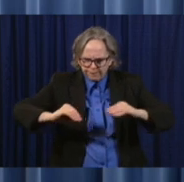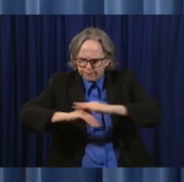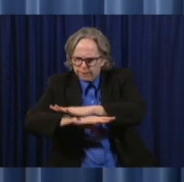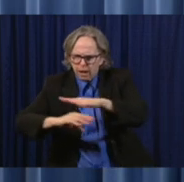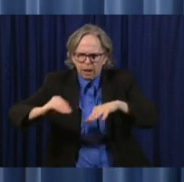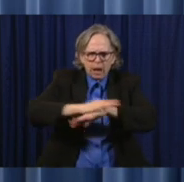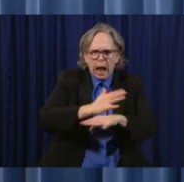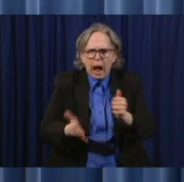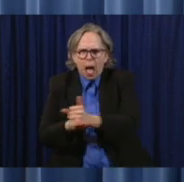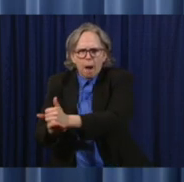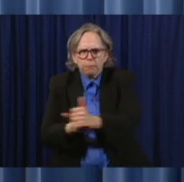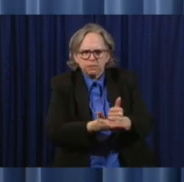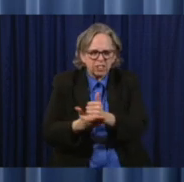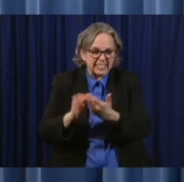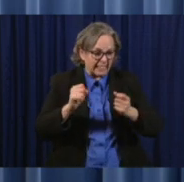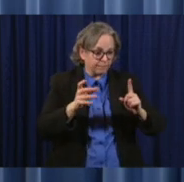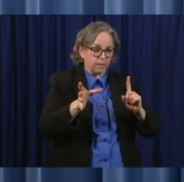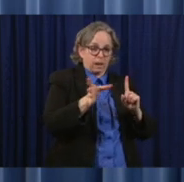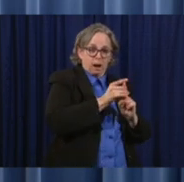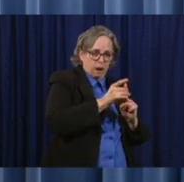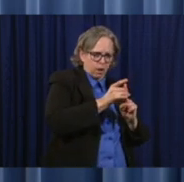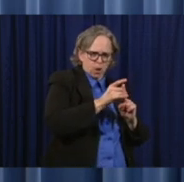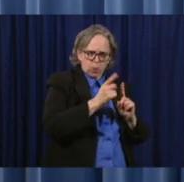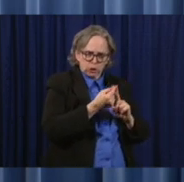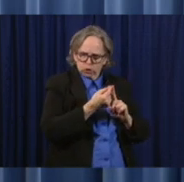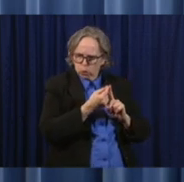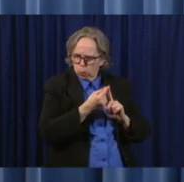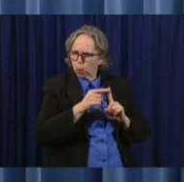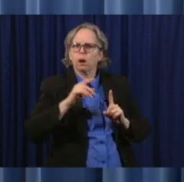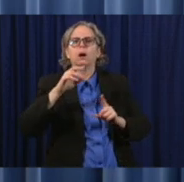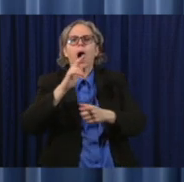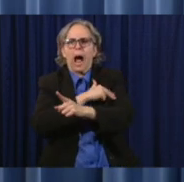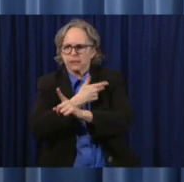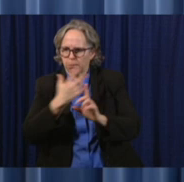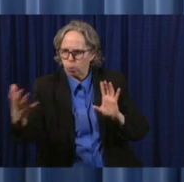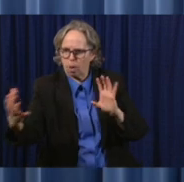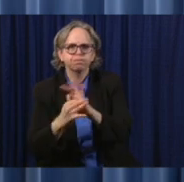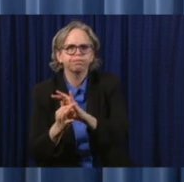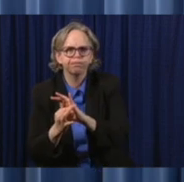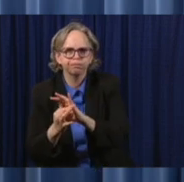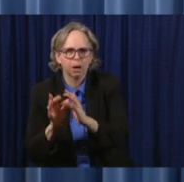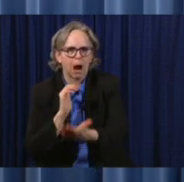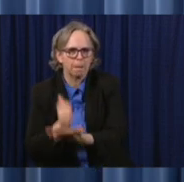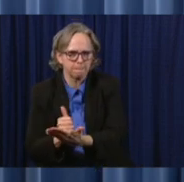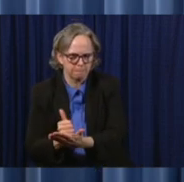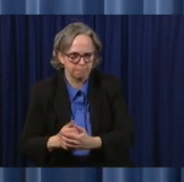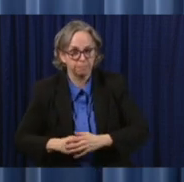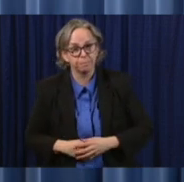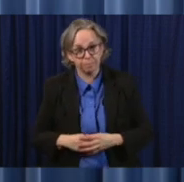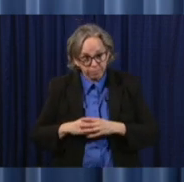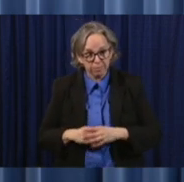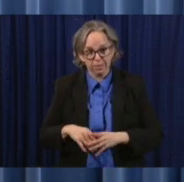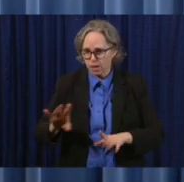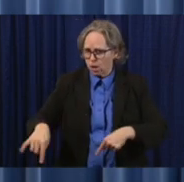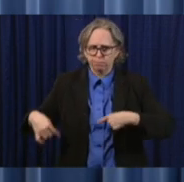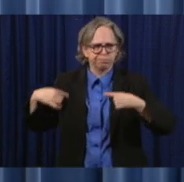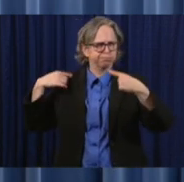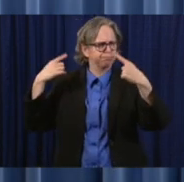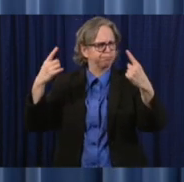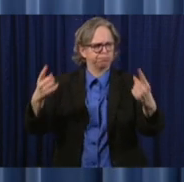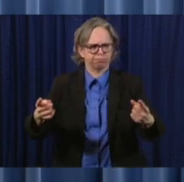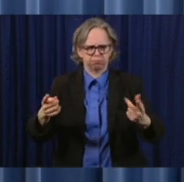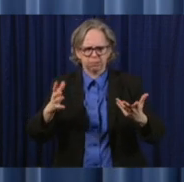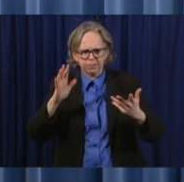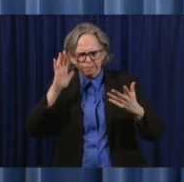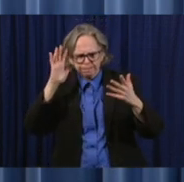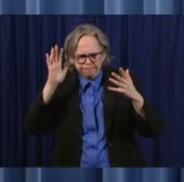home. From the very beginning of the pandemic, we've been focused on testing those who are most in need of tests. I want to